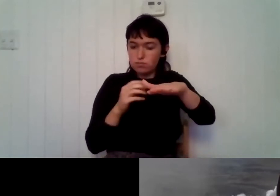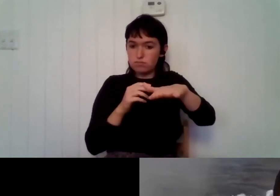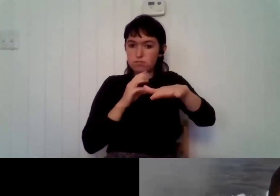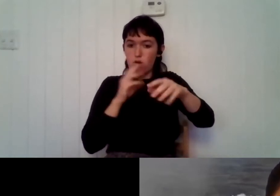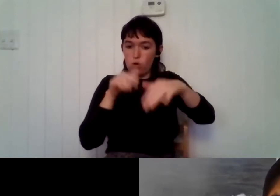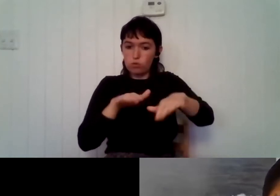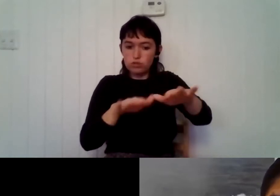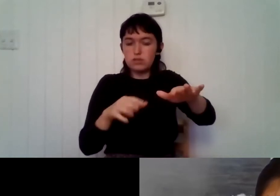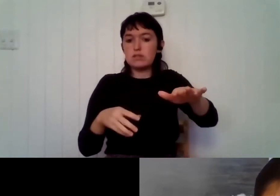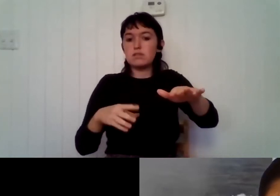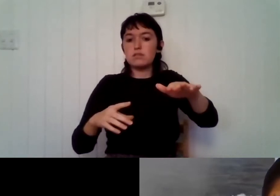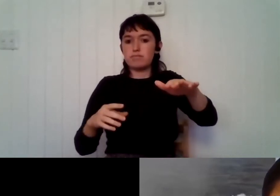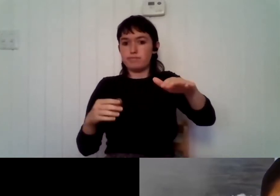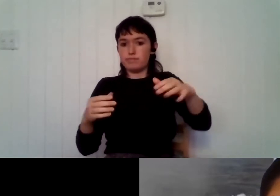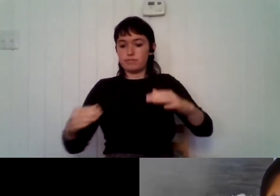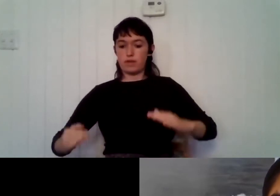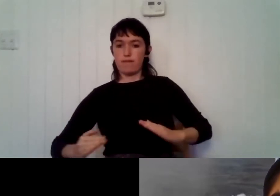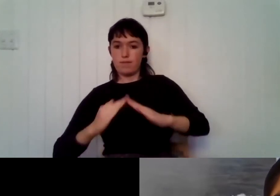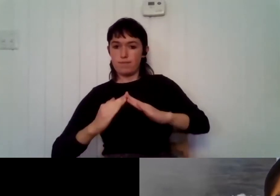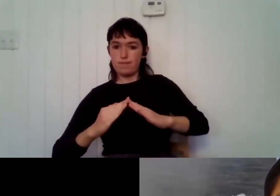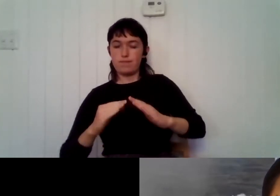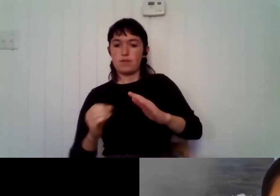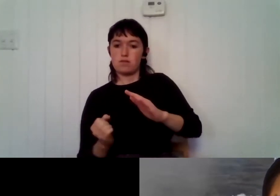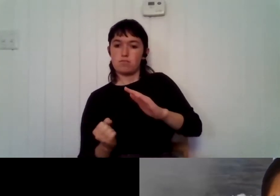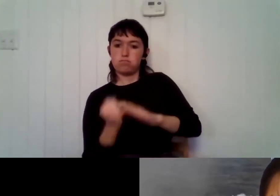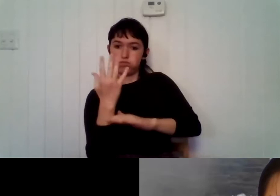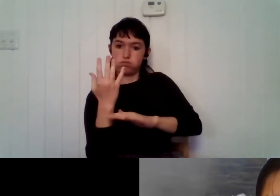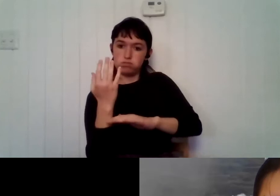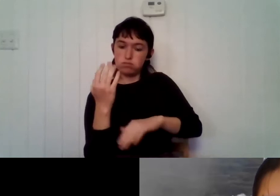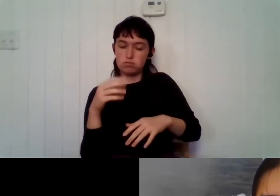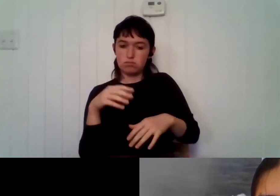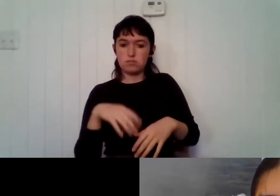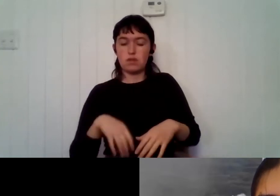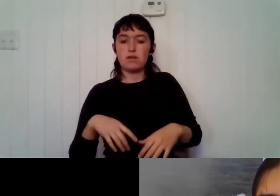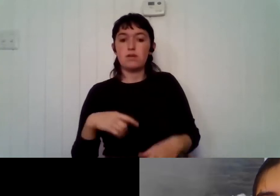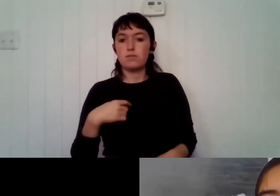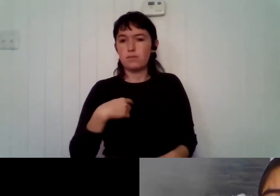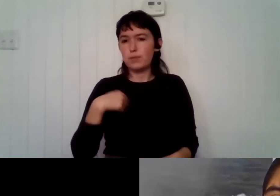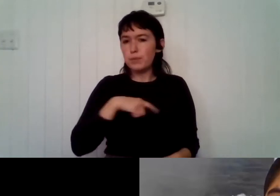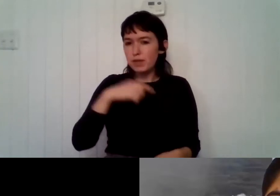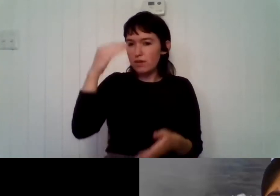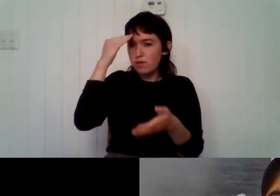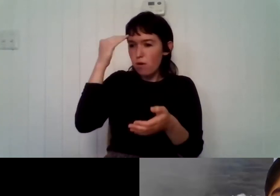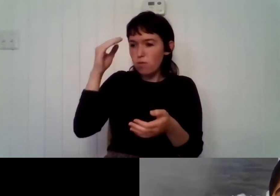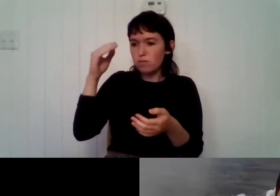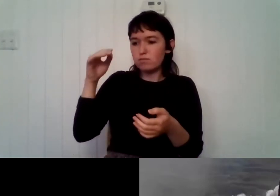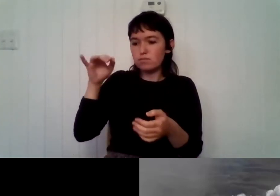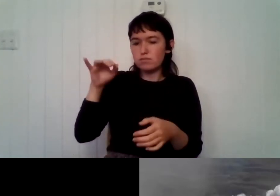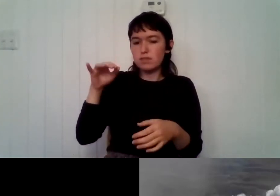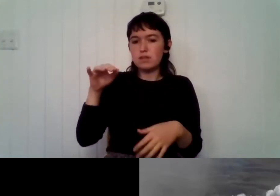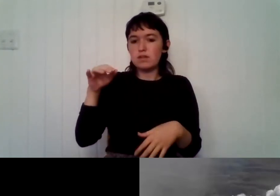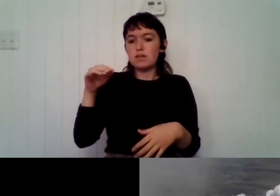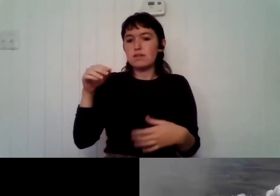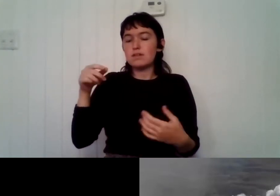location more or less because we know there's a spreading center there. But because we don't have a great way to monitor